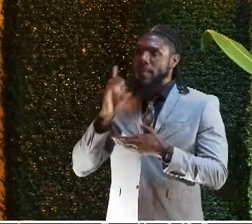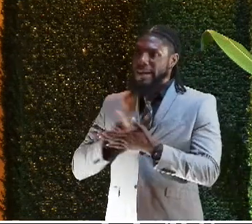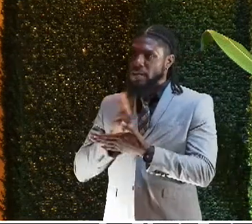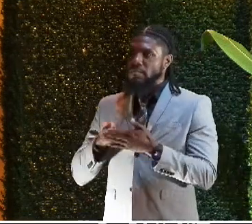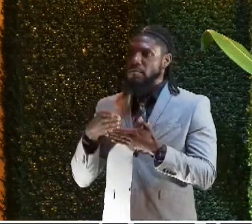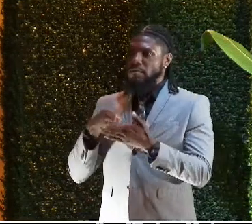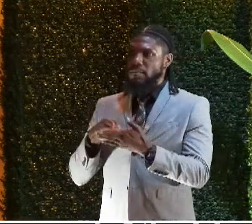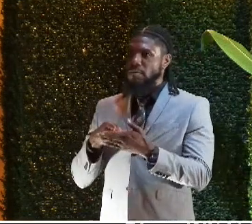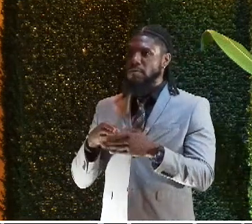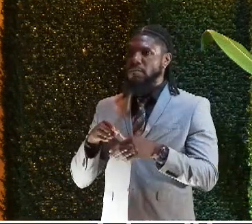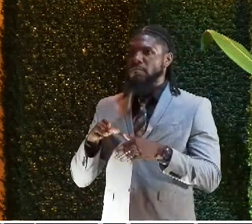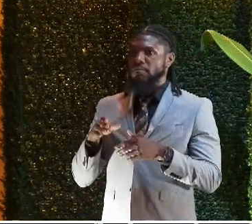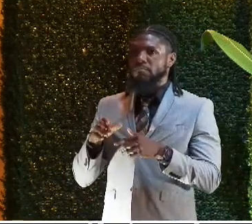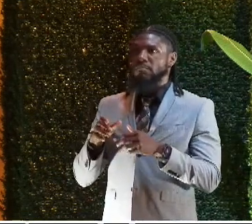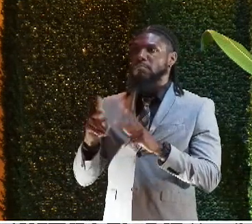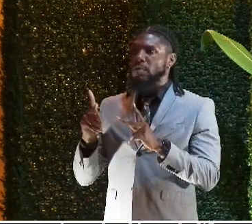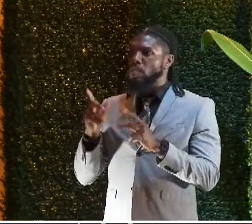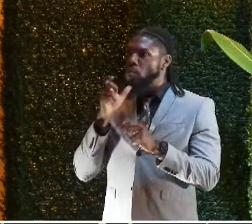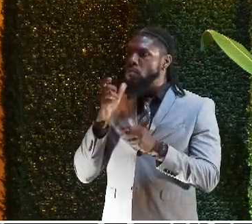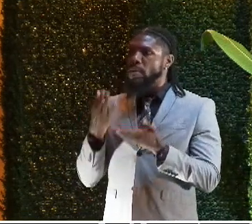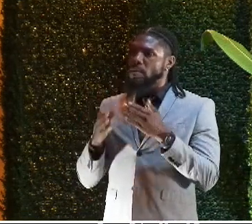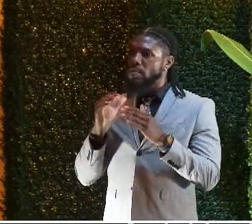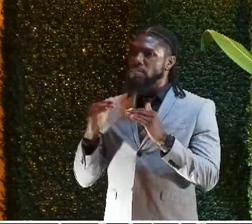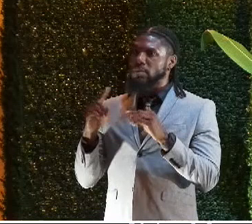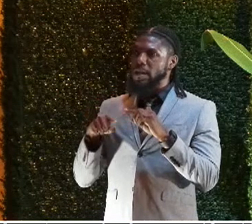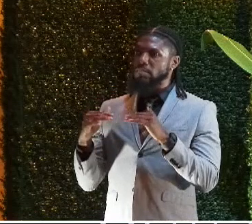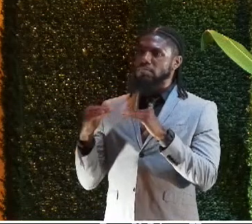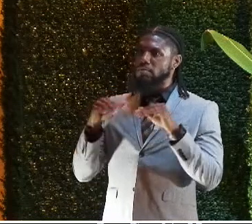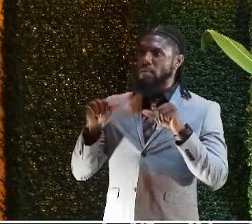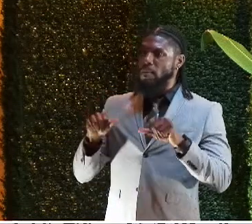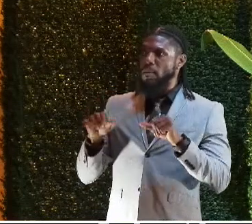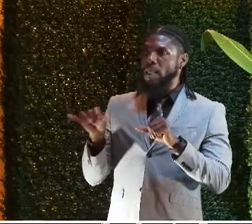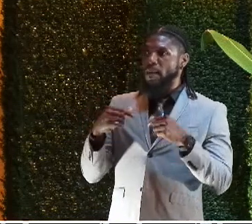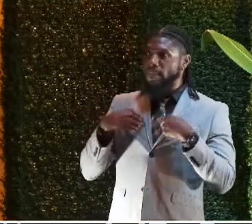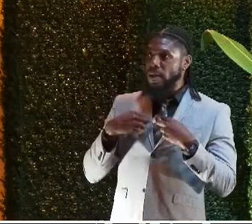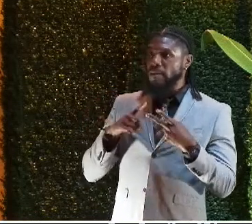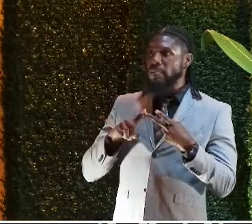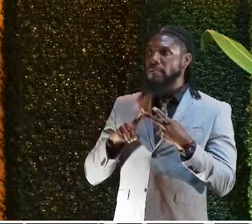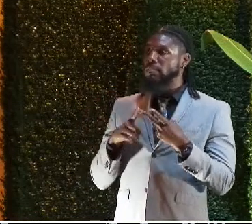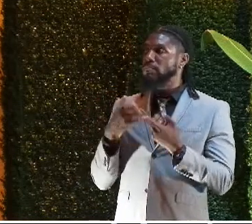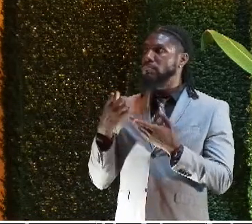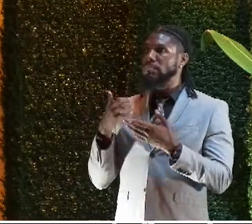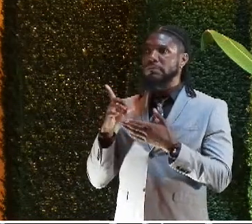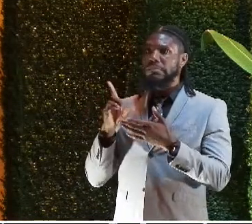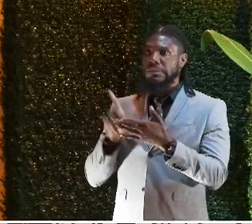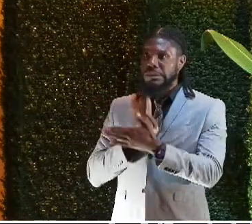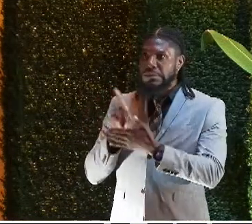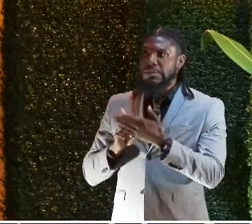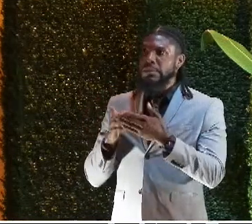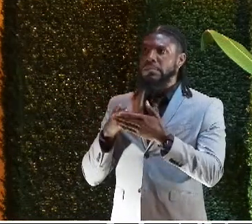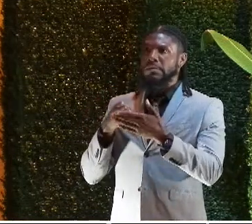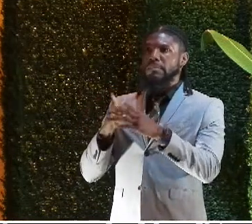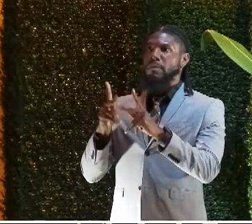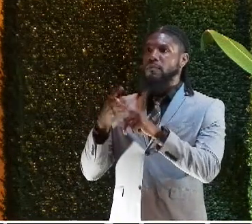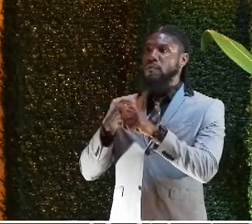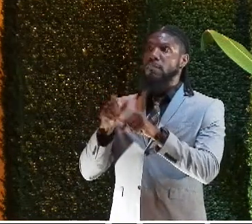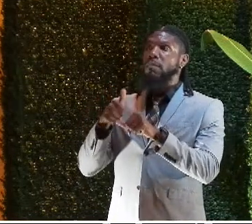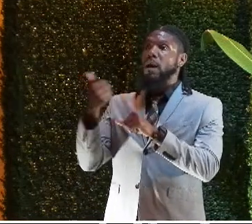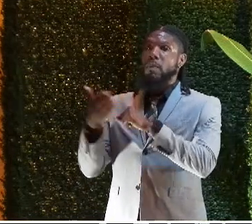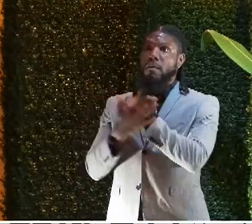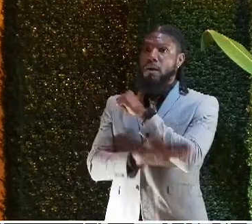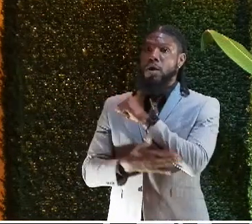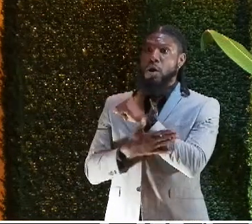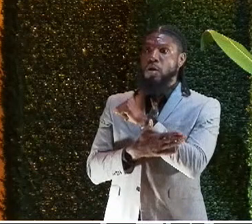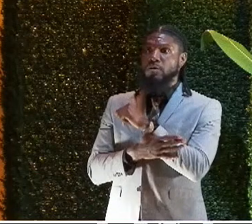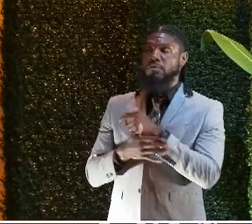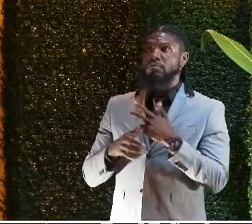be xenophobic, because to not be transphobic,